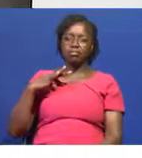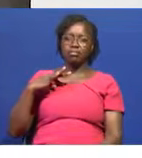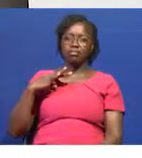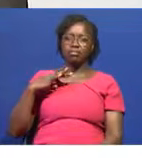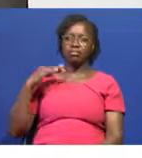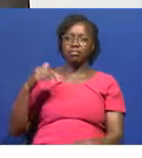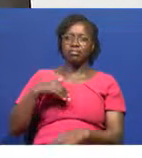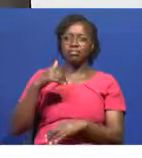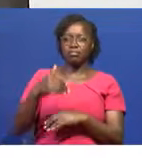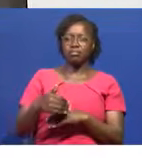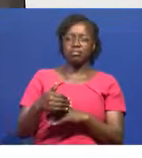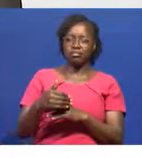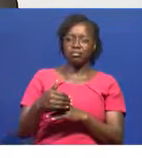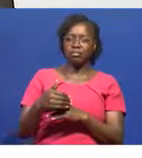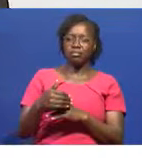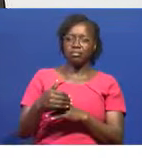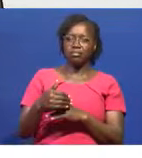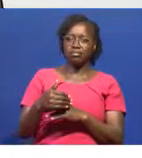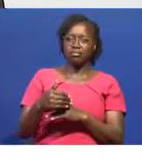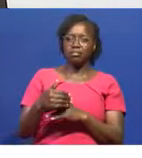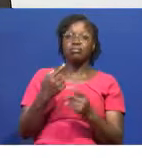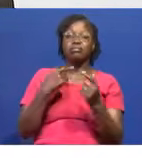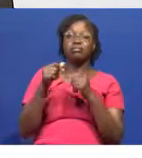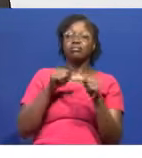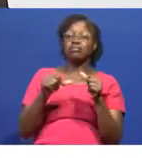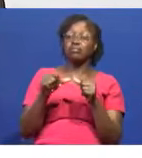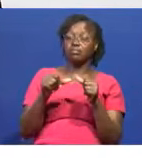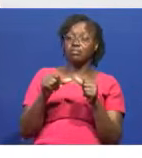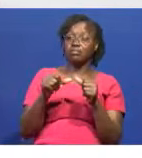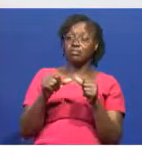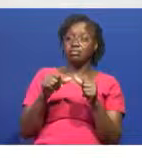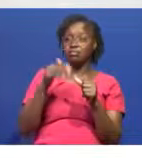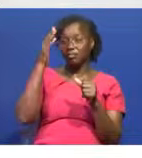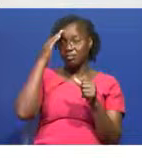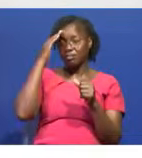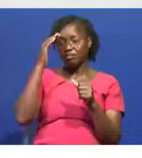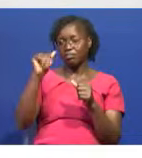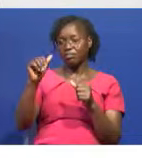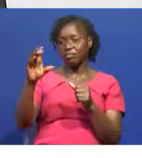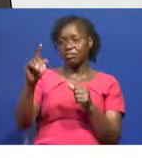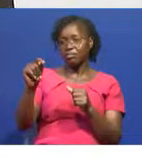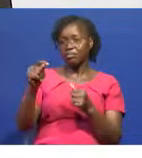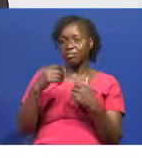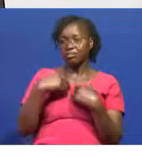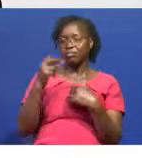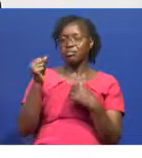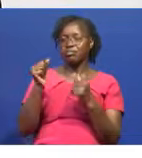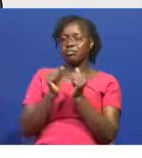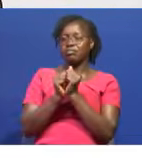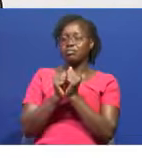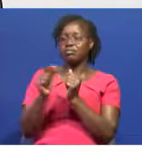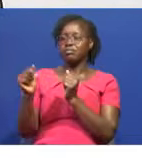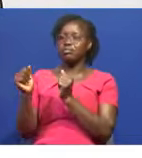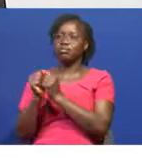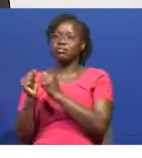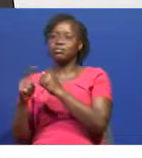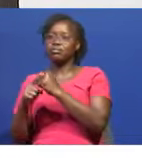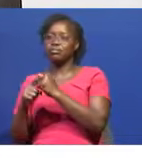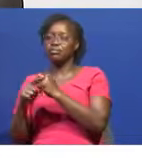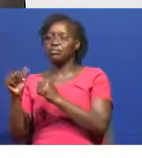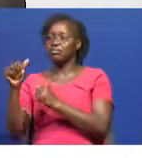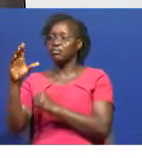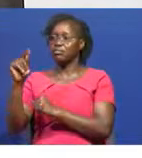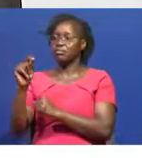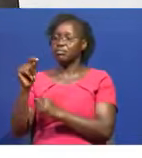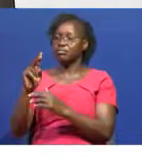next thing we go in there. And when you talk about this one, we know we have an act, 2016 Act on water. That